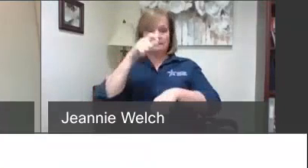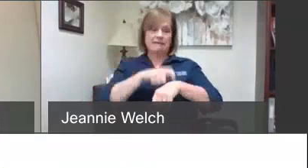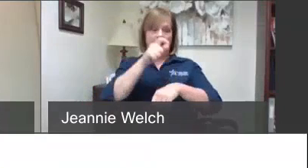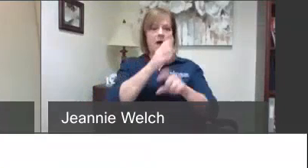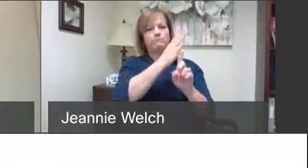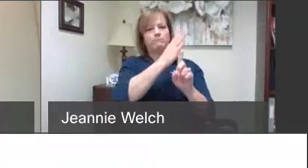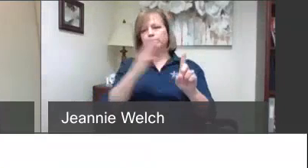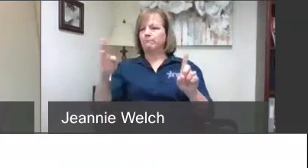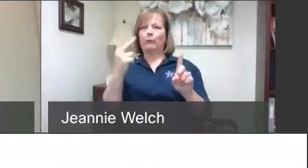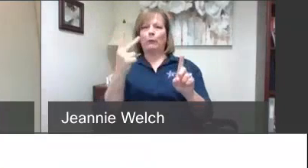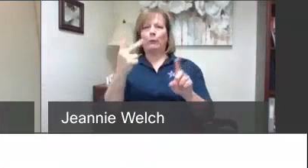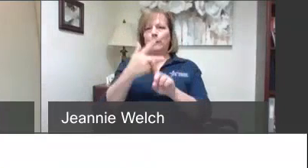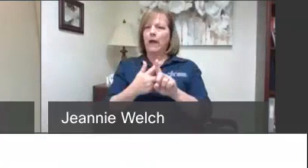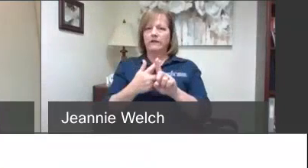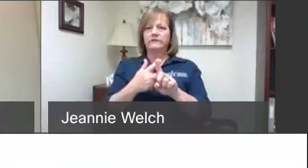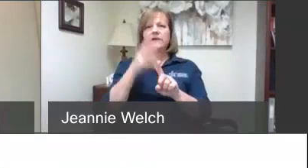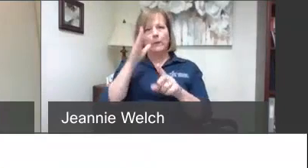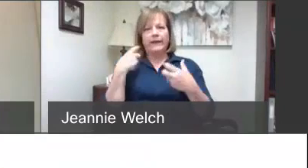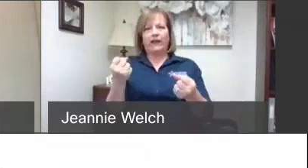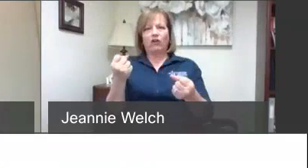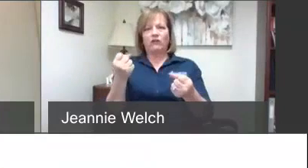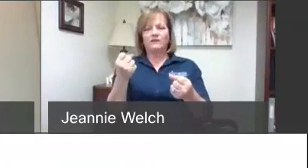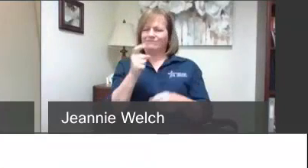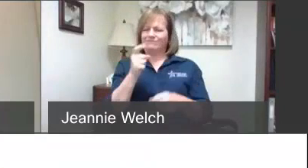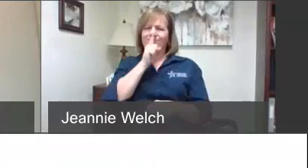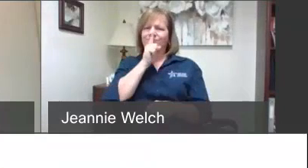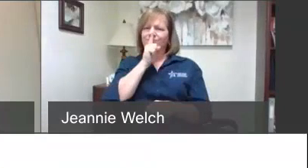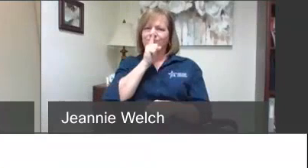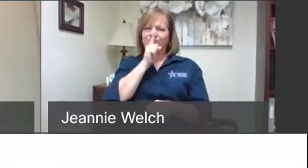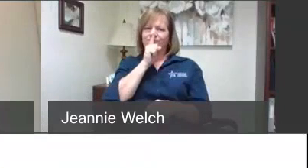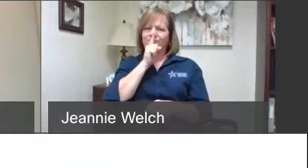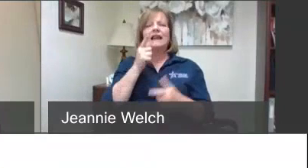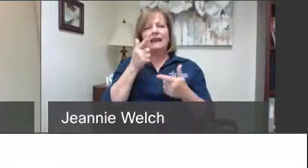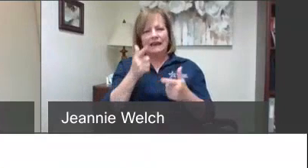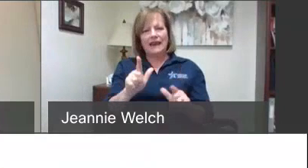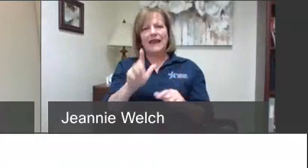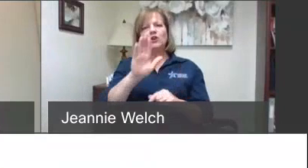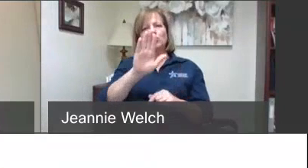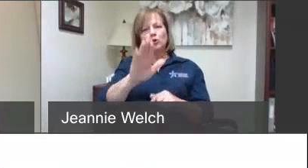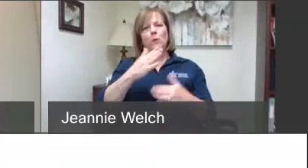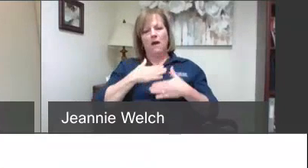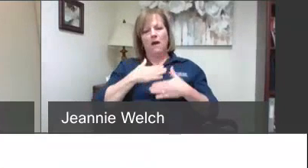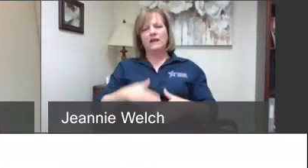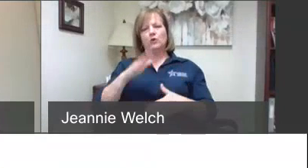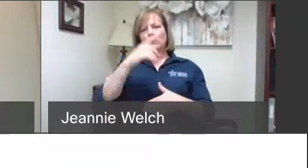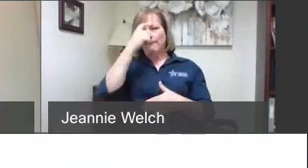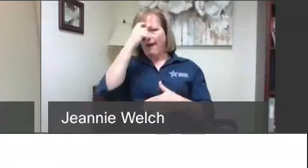months or a year to heal. More than anything, just let your body does what it naturally wants to